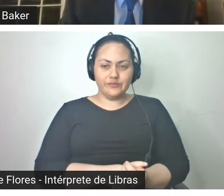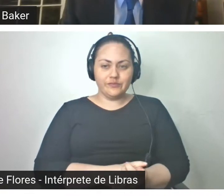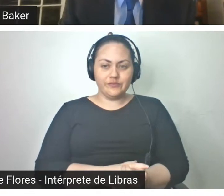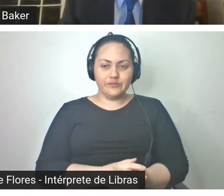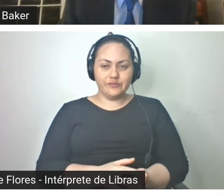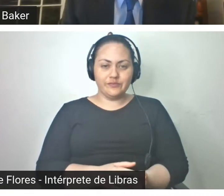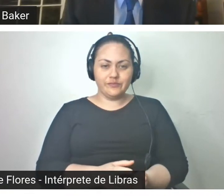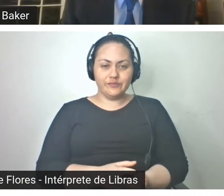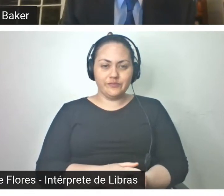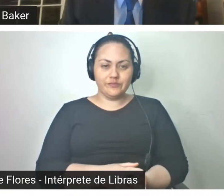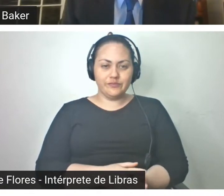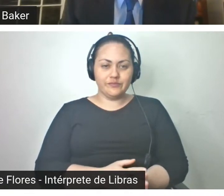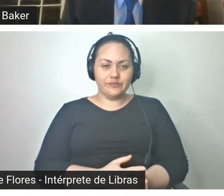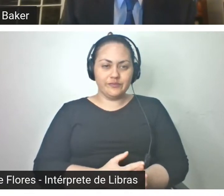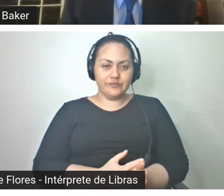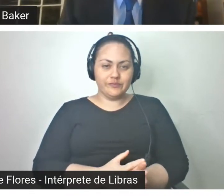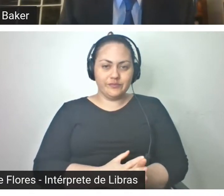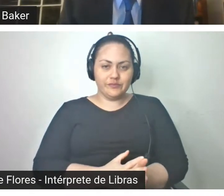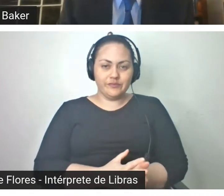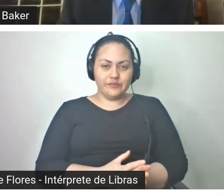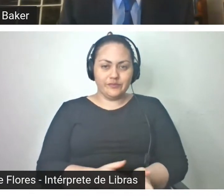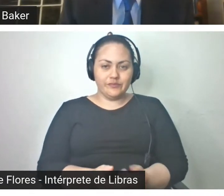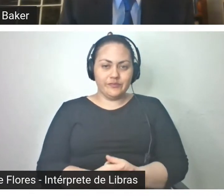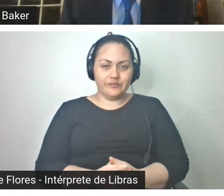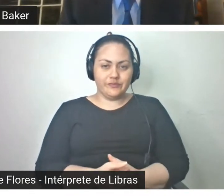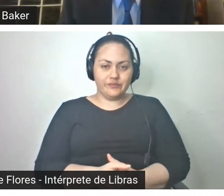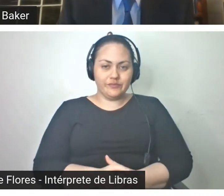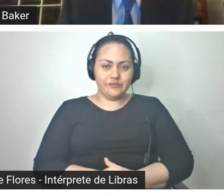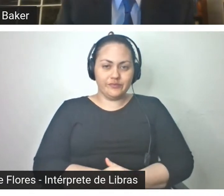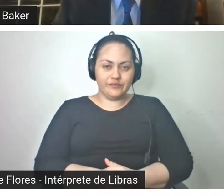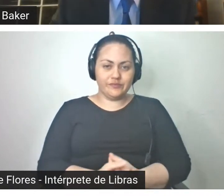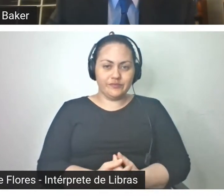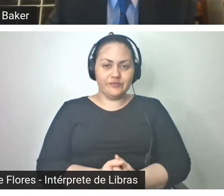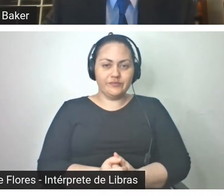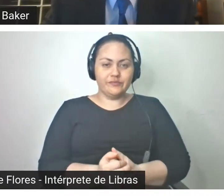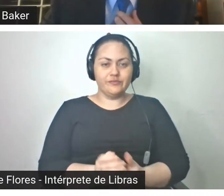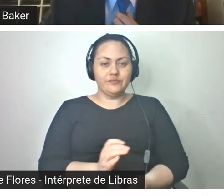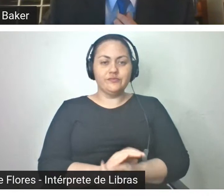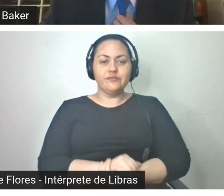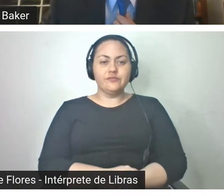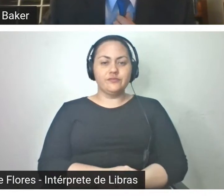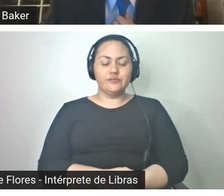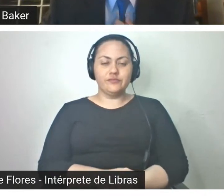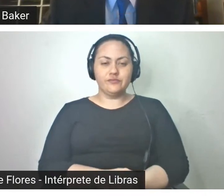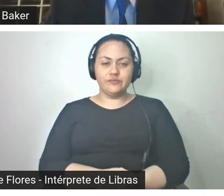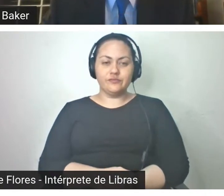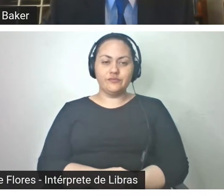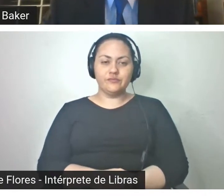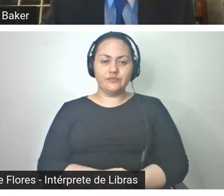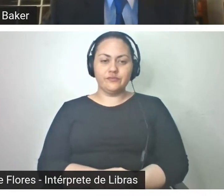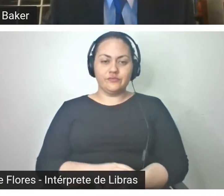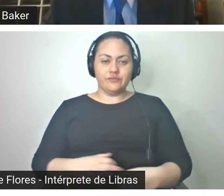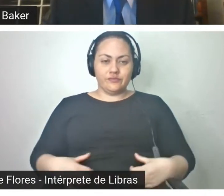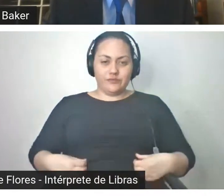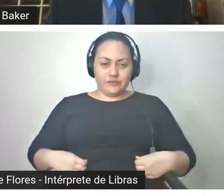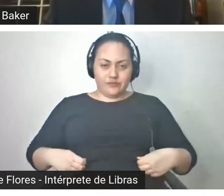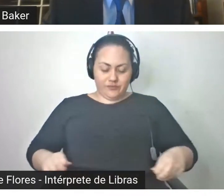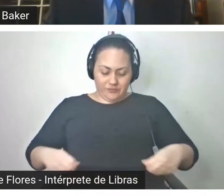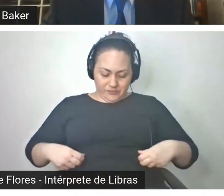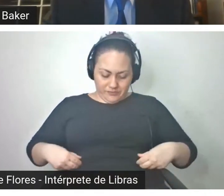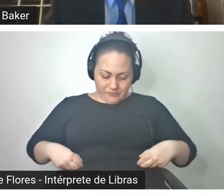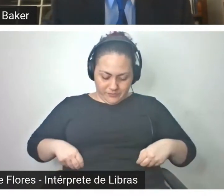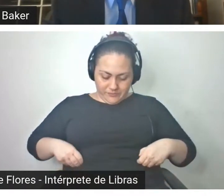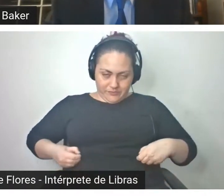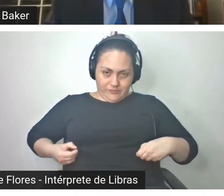is the public in the public schools, and he believes that that's the reason why the media